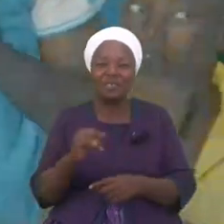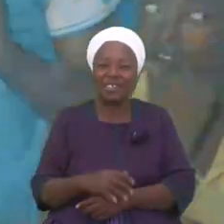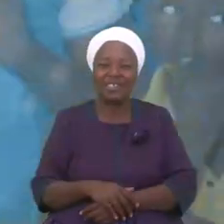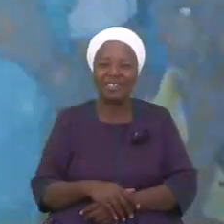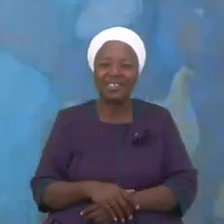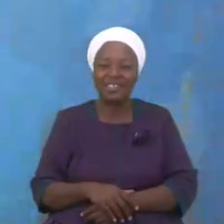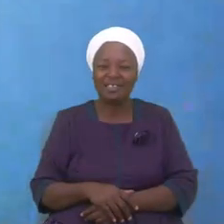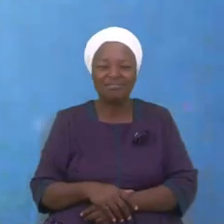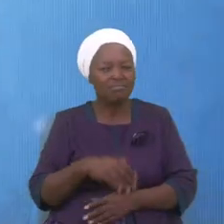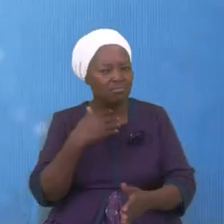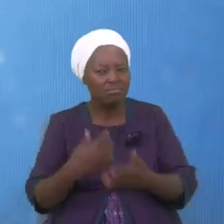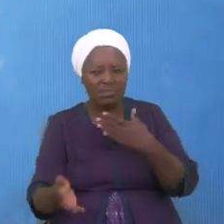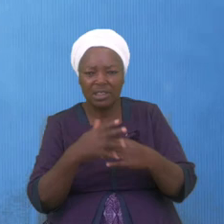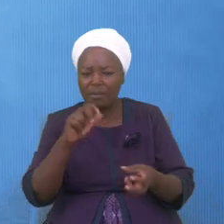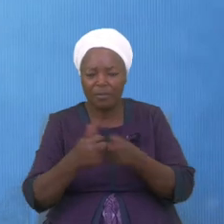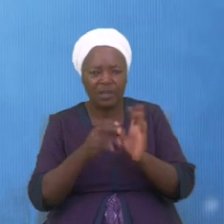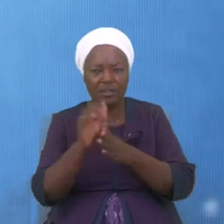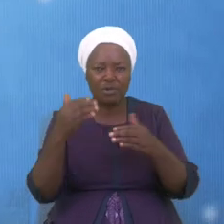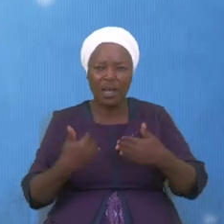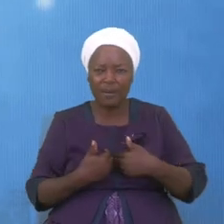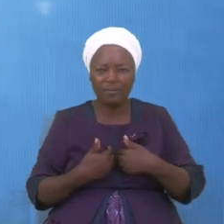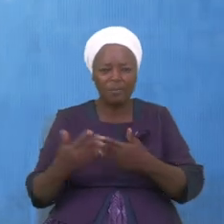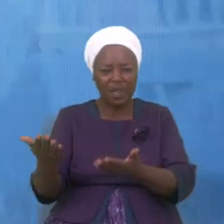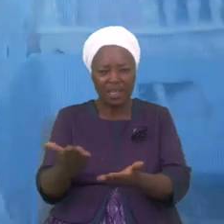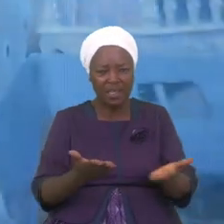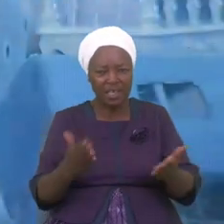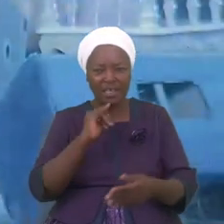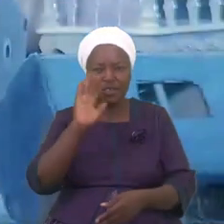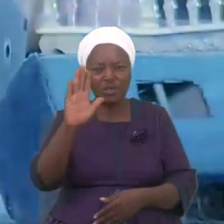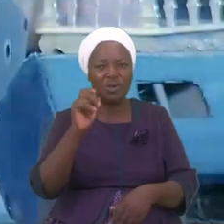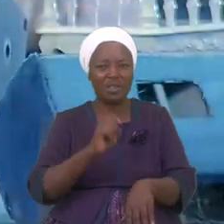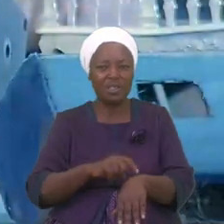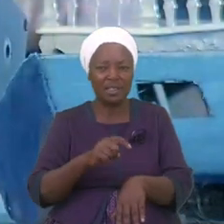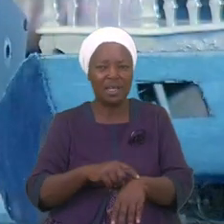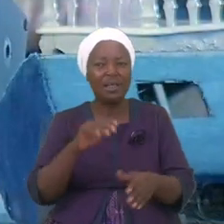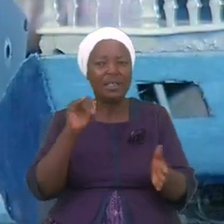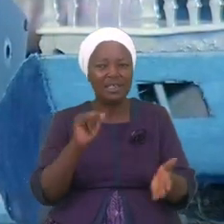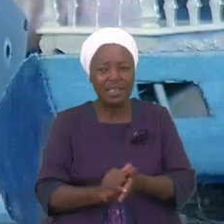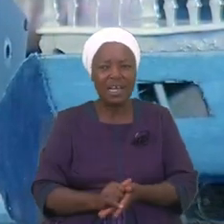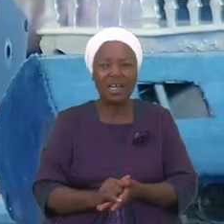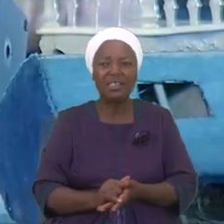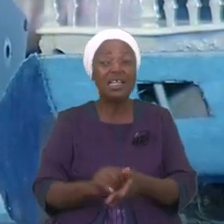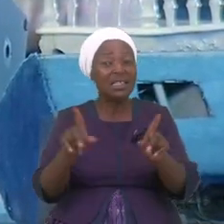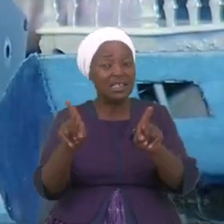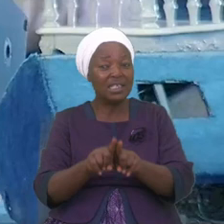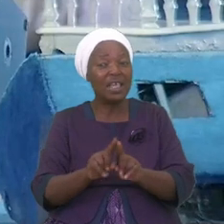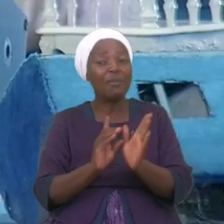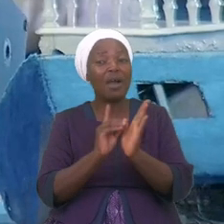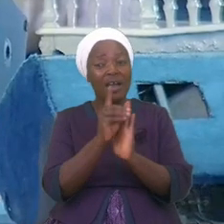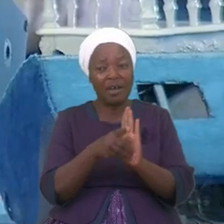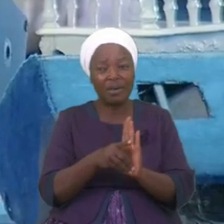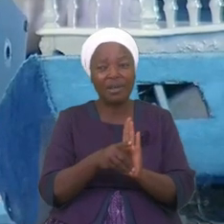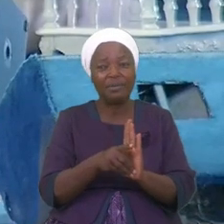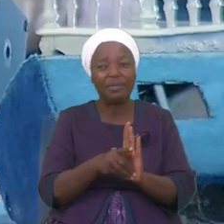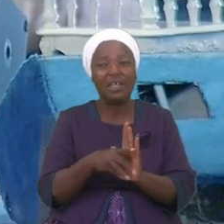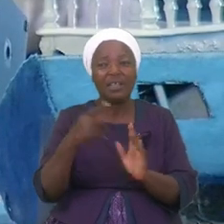Whatever challenge you have, here is your time, that same hour. The Lord